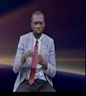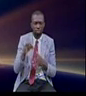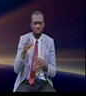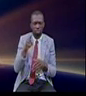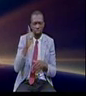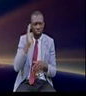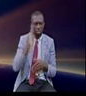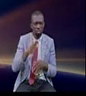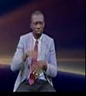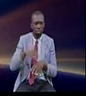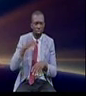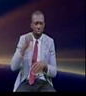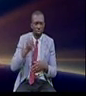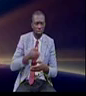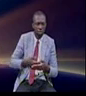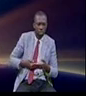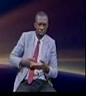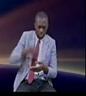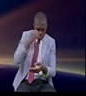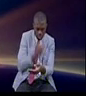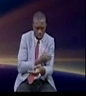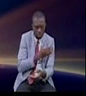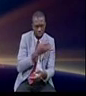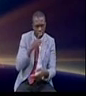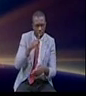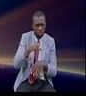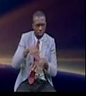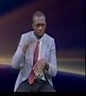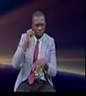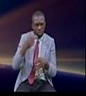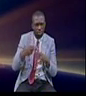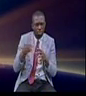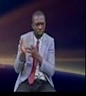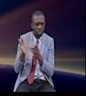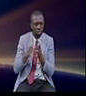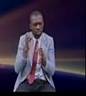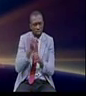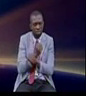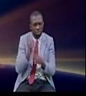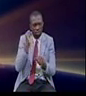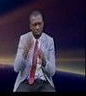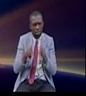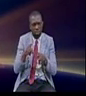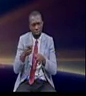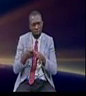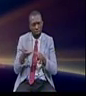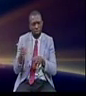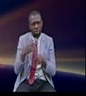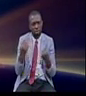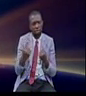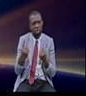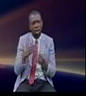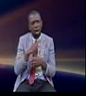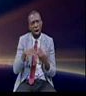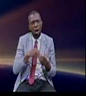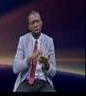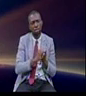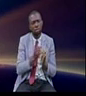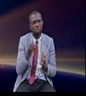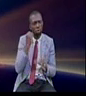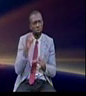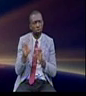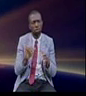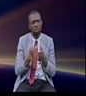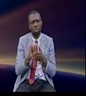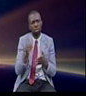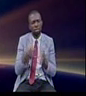call his name Jesus, for he shall save his people from their sins. Now all this was done that it might be fulfilled